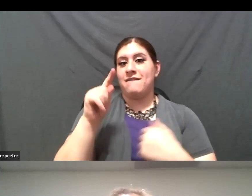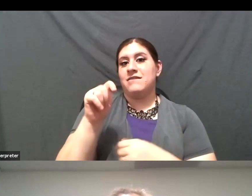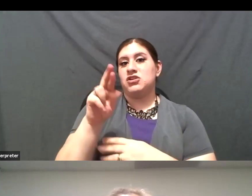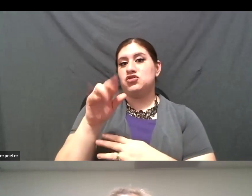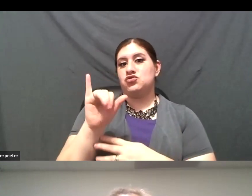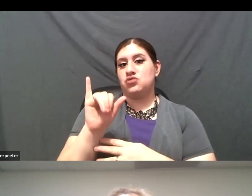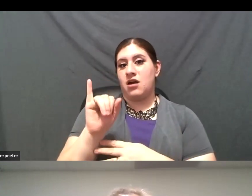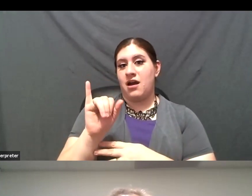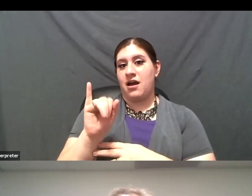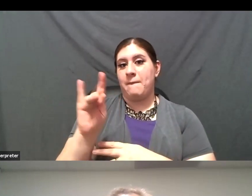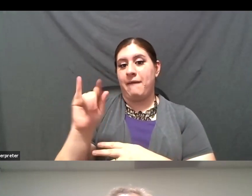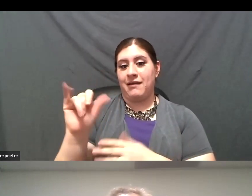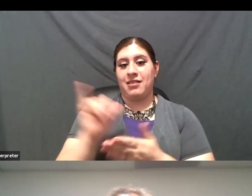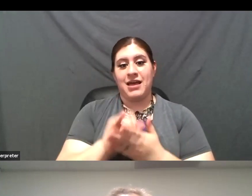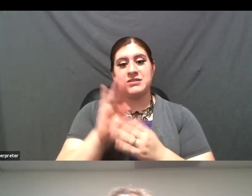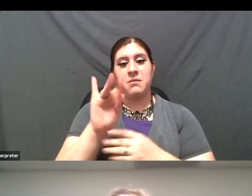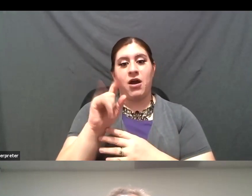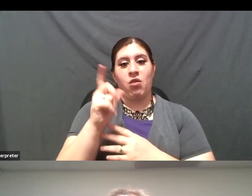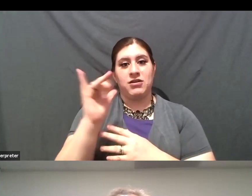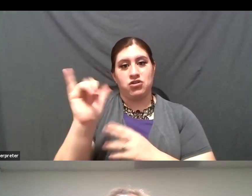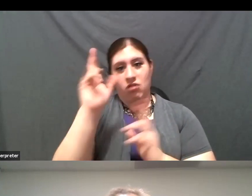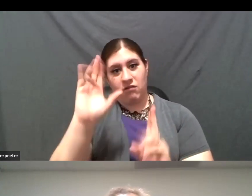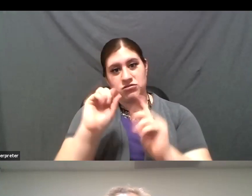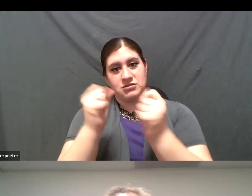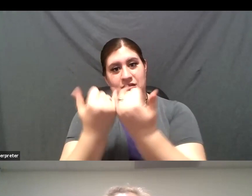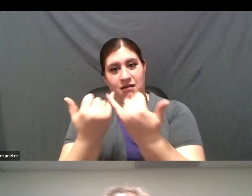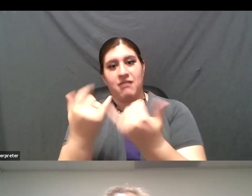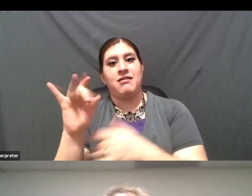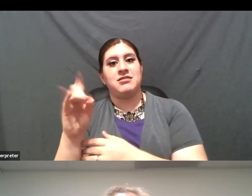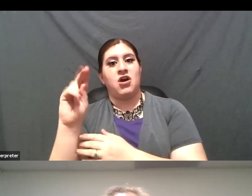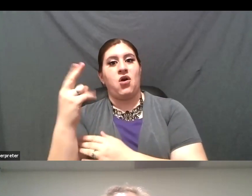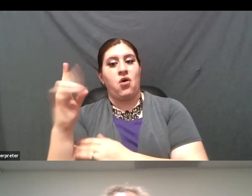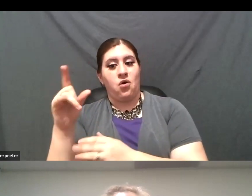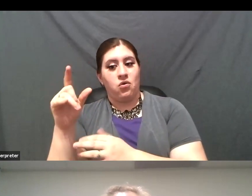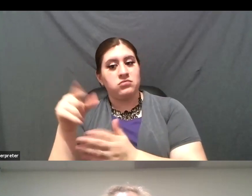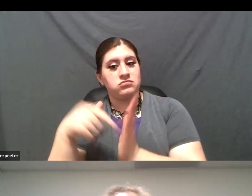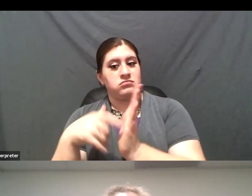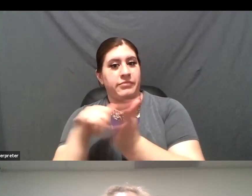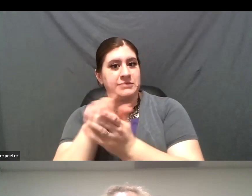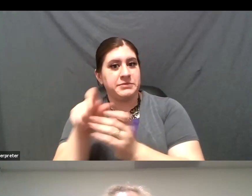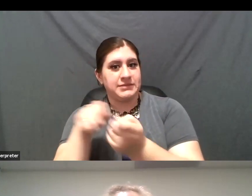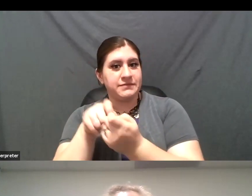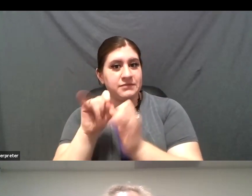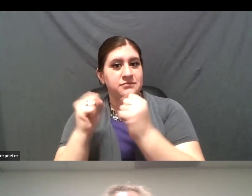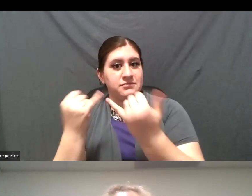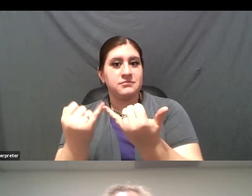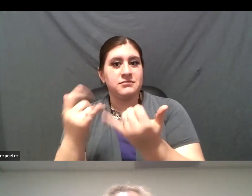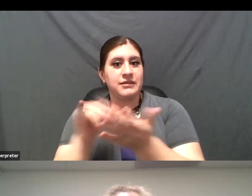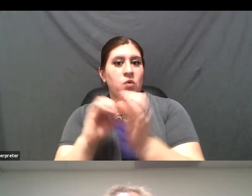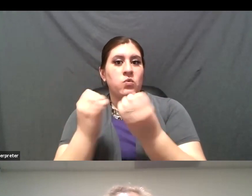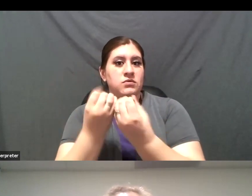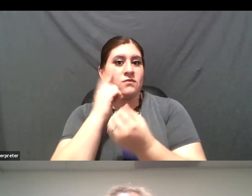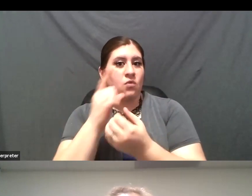is the Biological Honor Society. Dr. Hoke has been sponsoring that particular organization for some